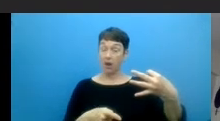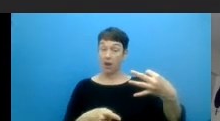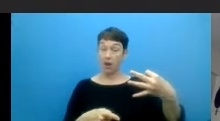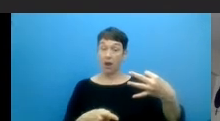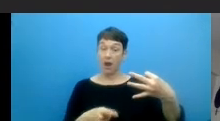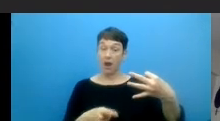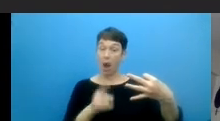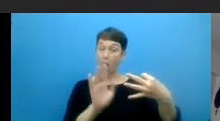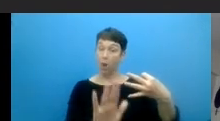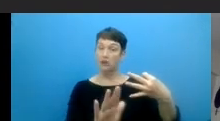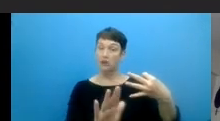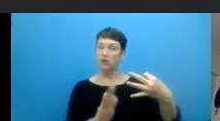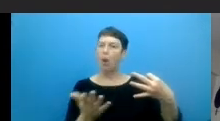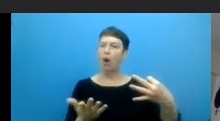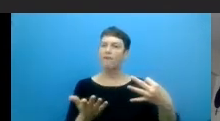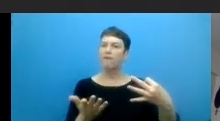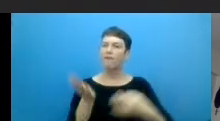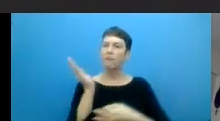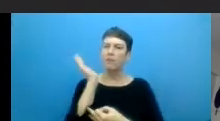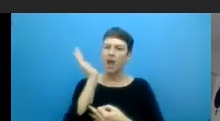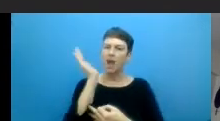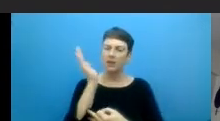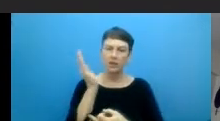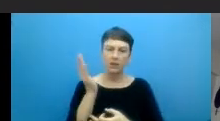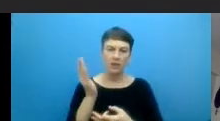talk?